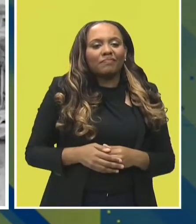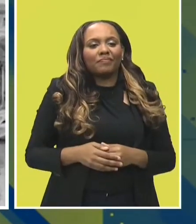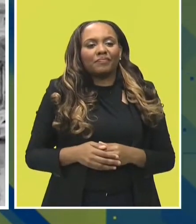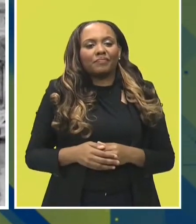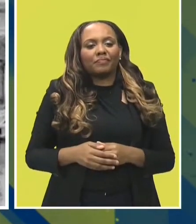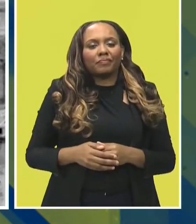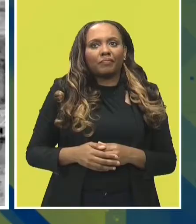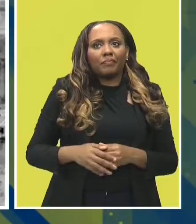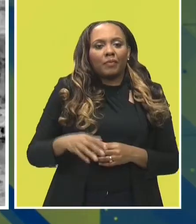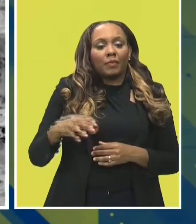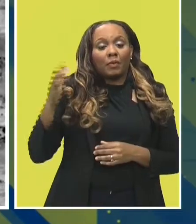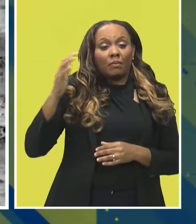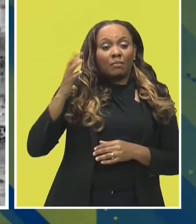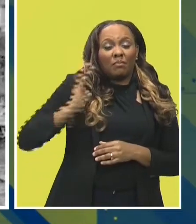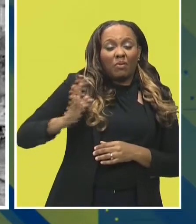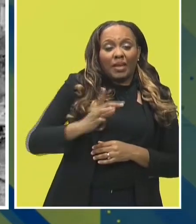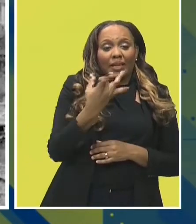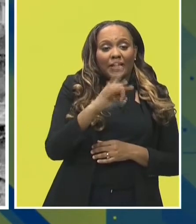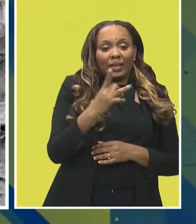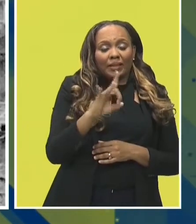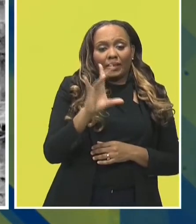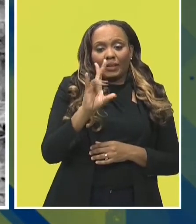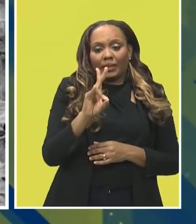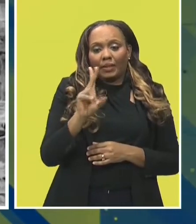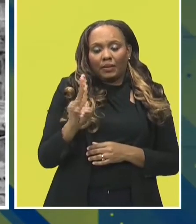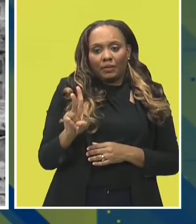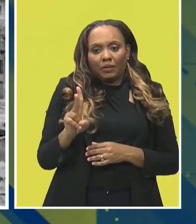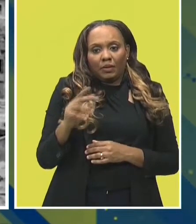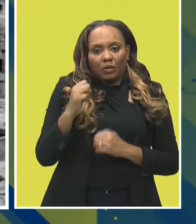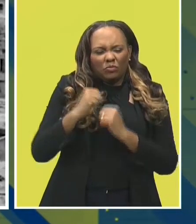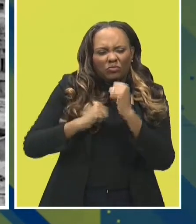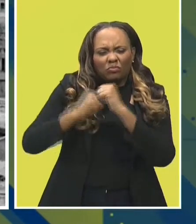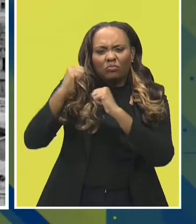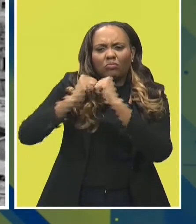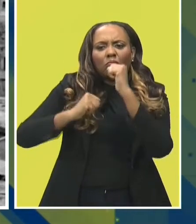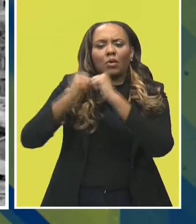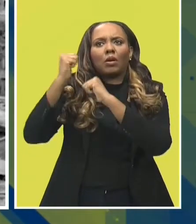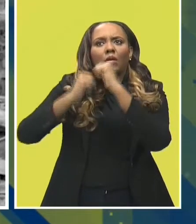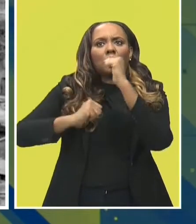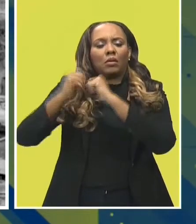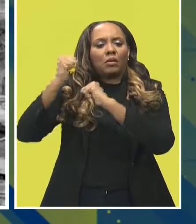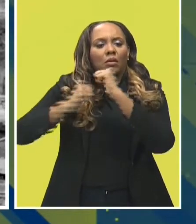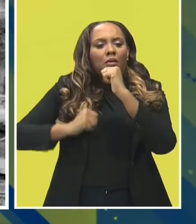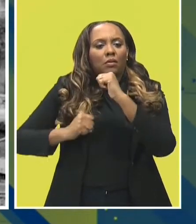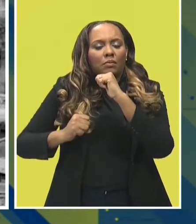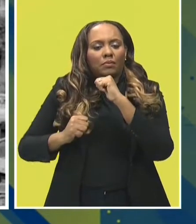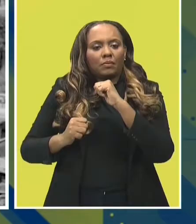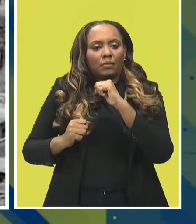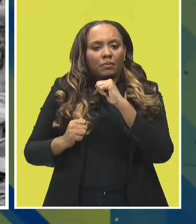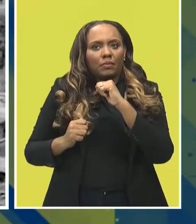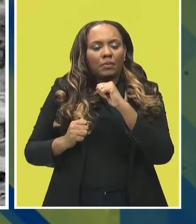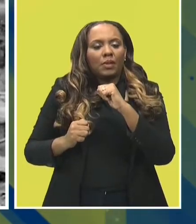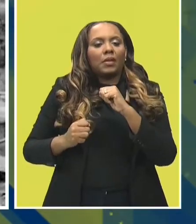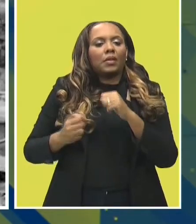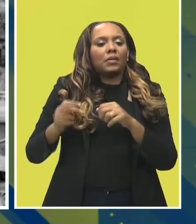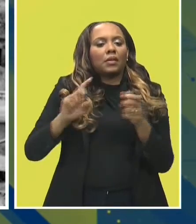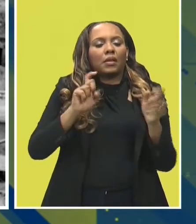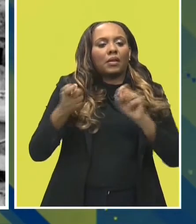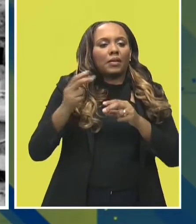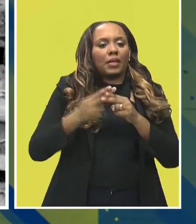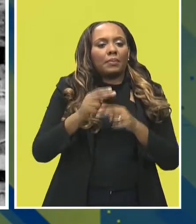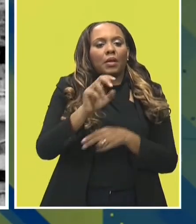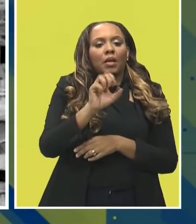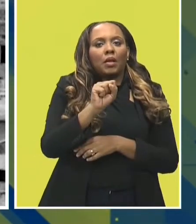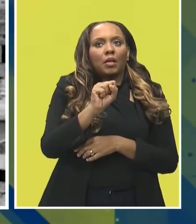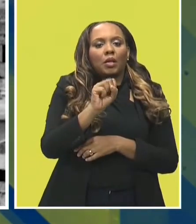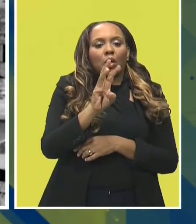In 1872, that structure was rebuilt to the what is affectionately known as the swing bridge.